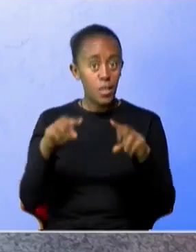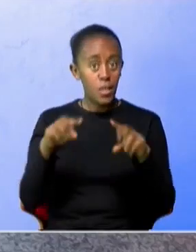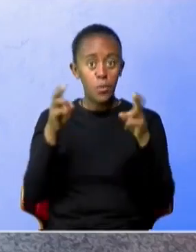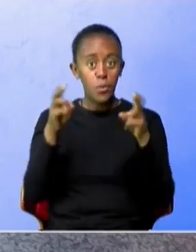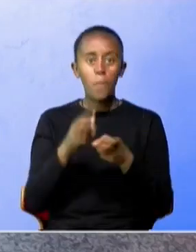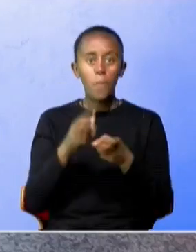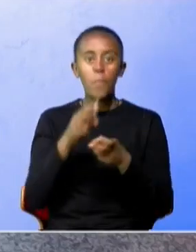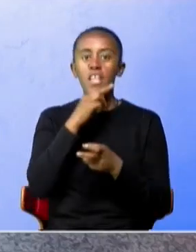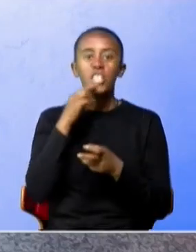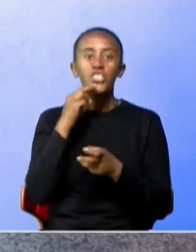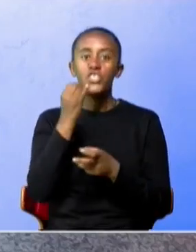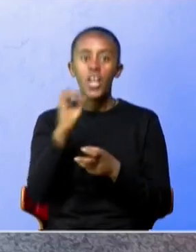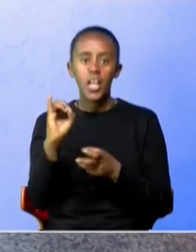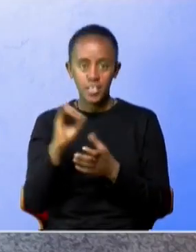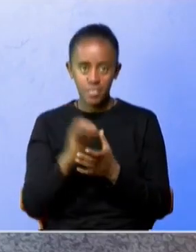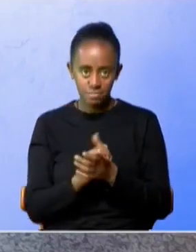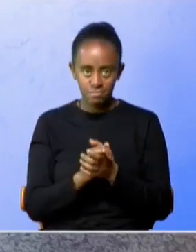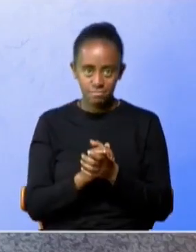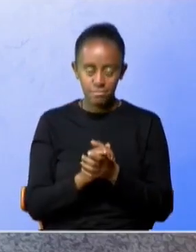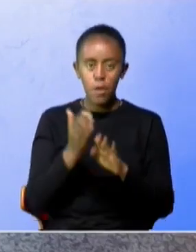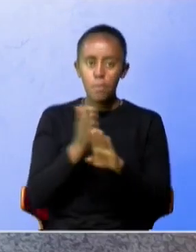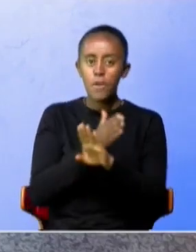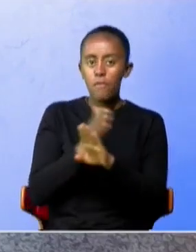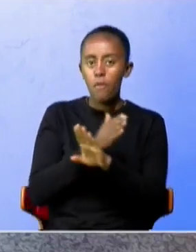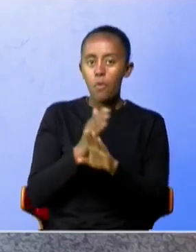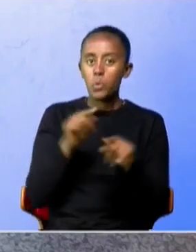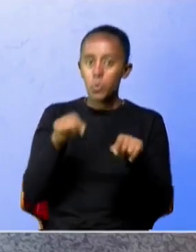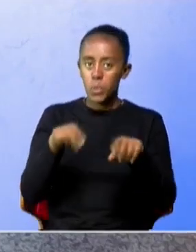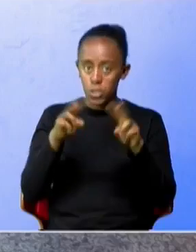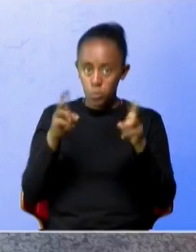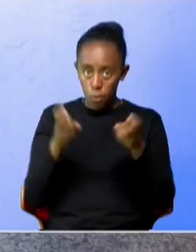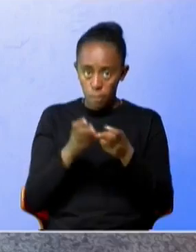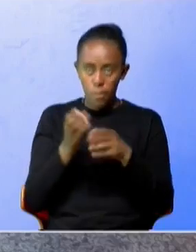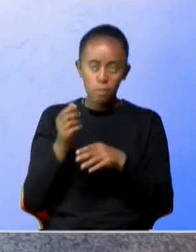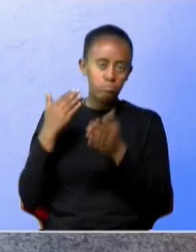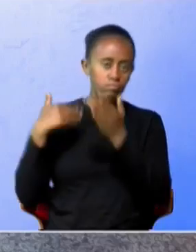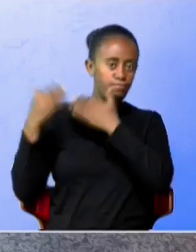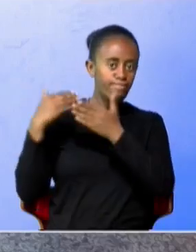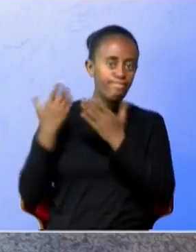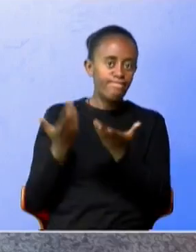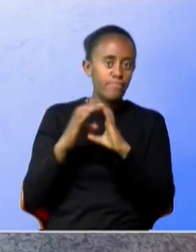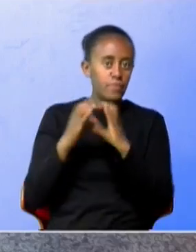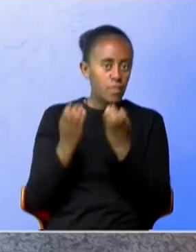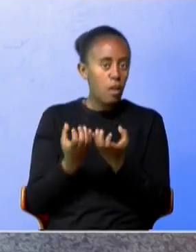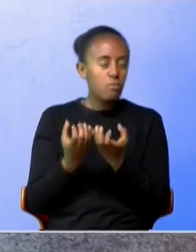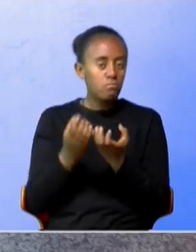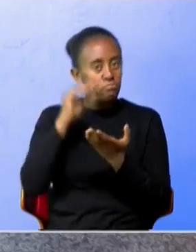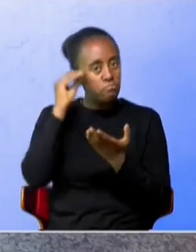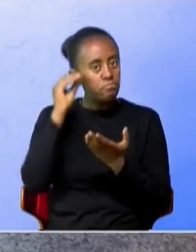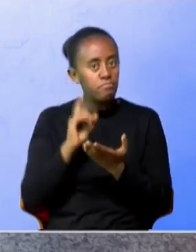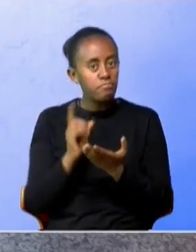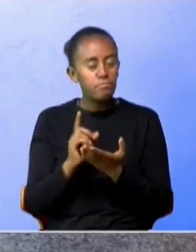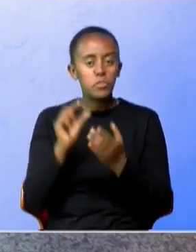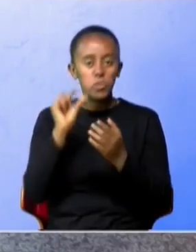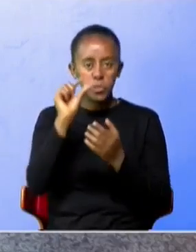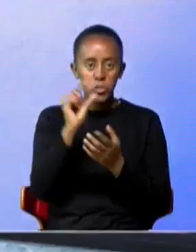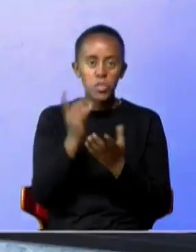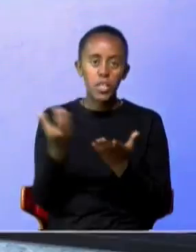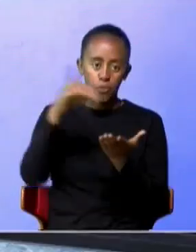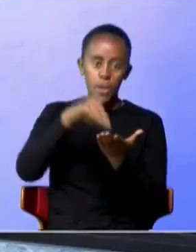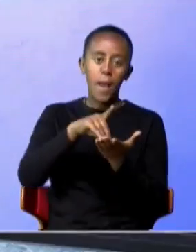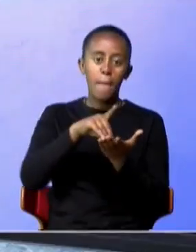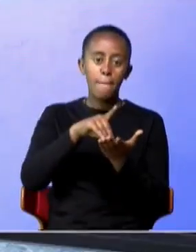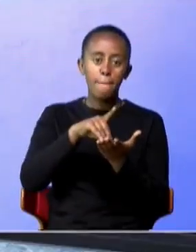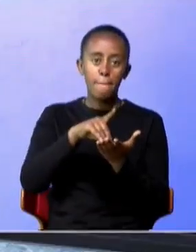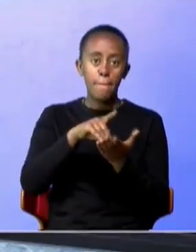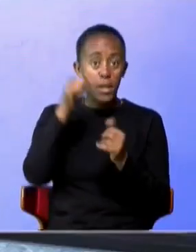is gerunds. But before we talk about today's topic, let us go back to earlier class and do a little recap.